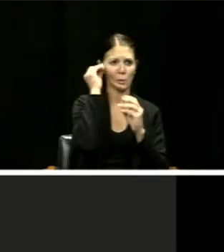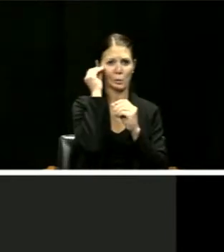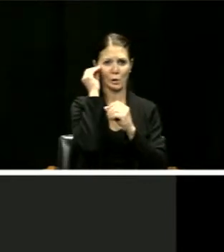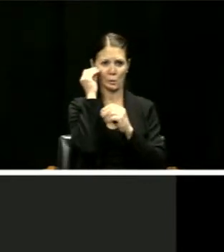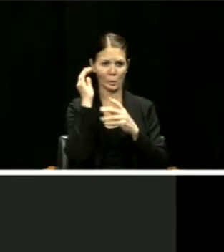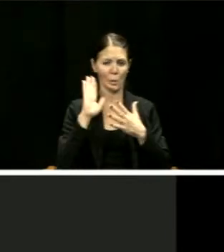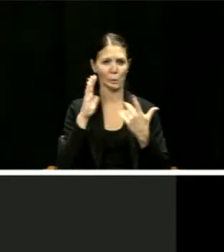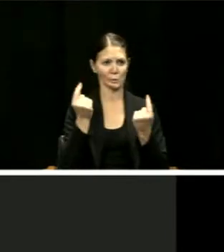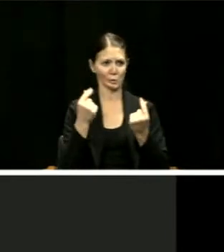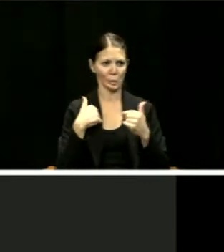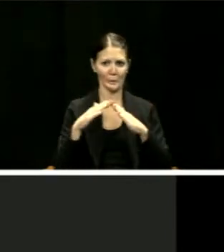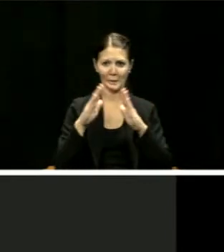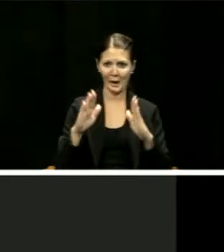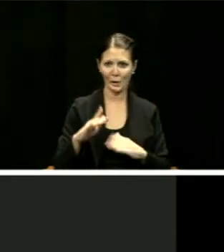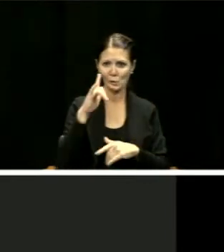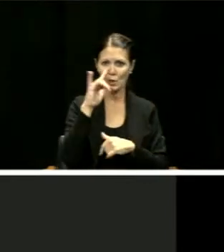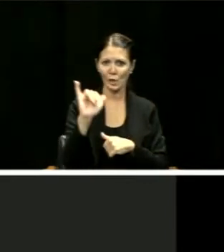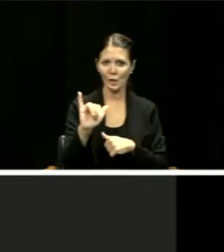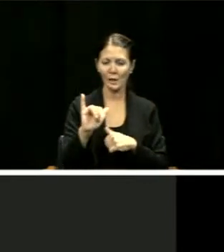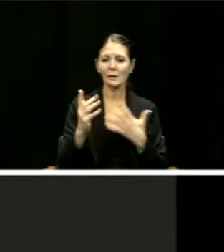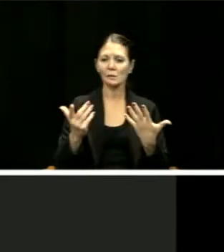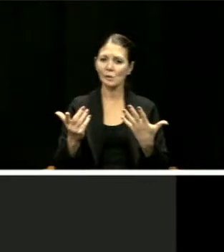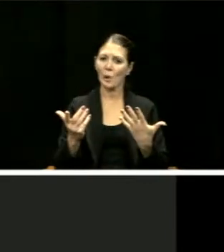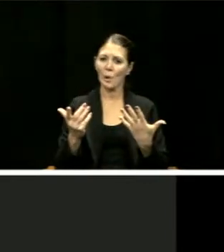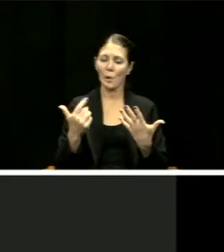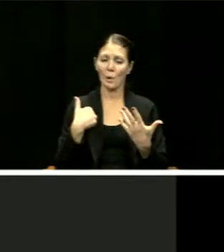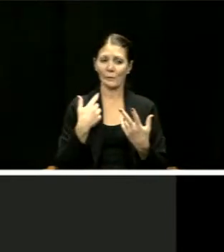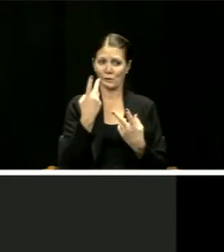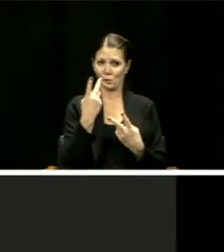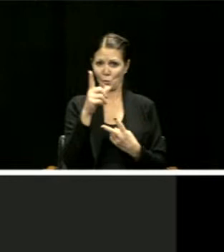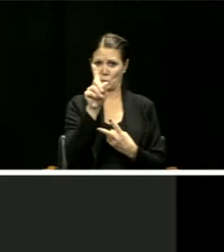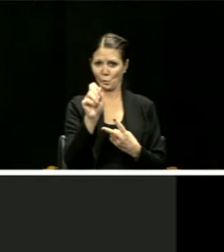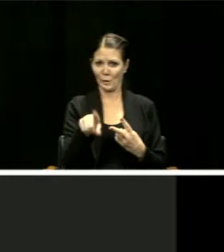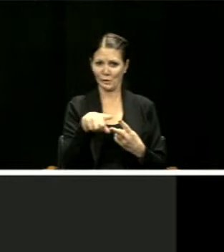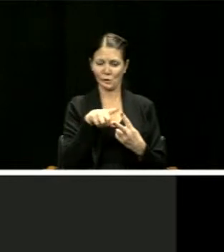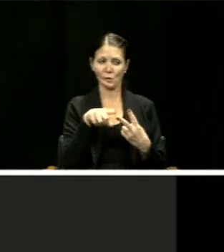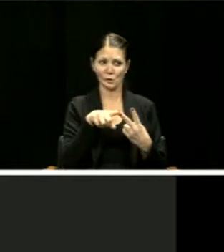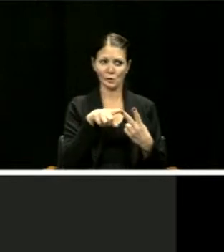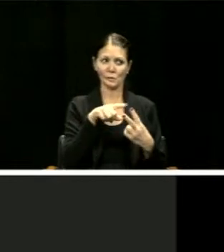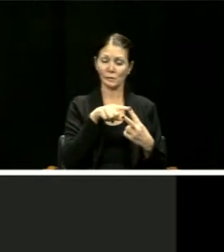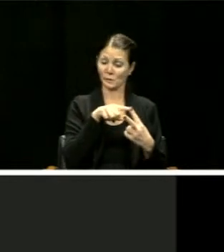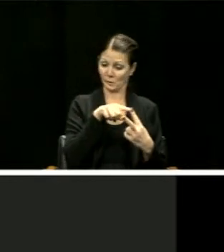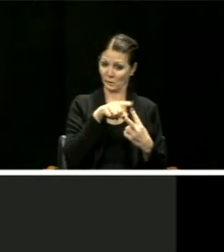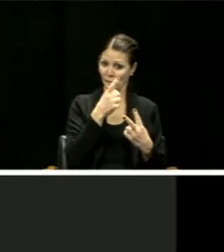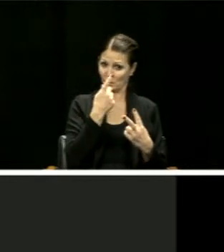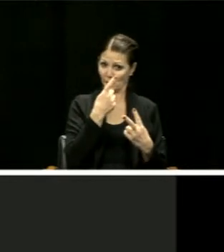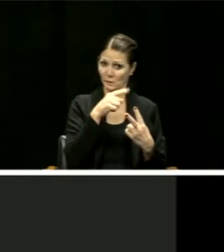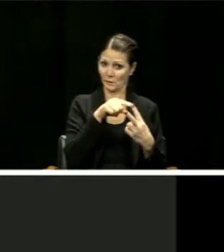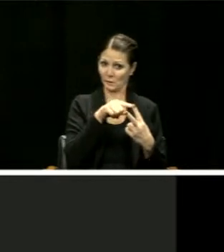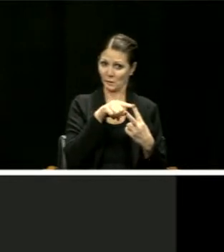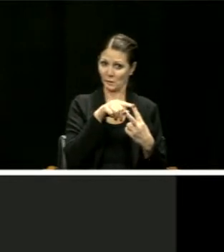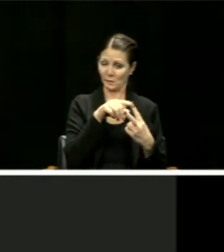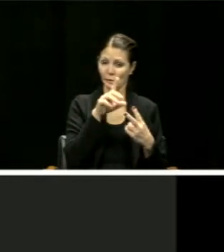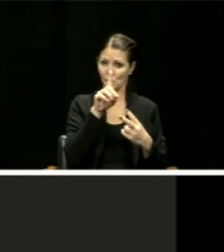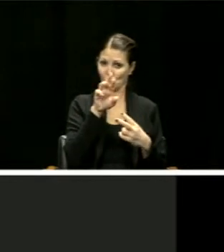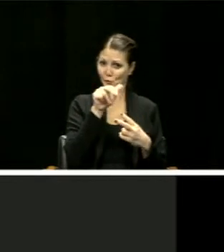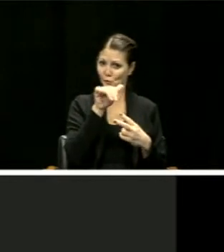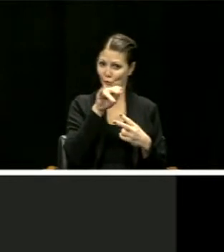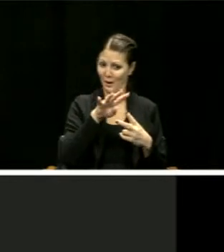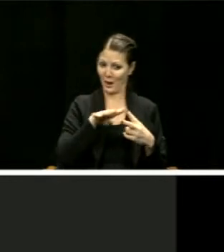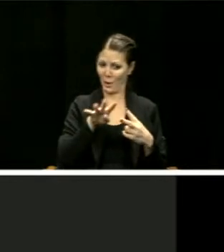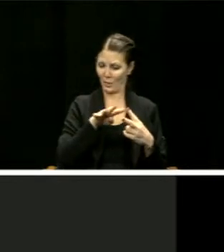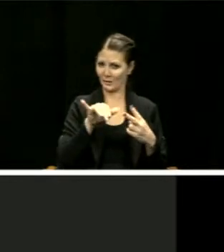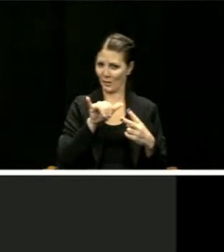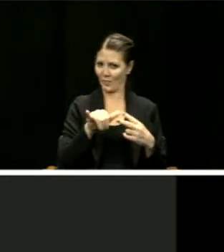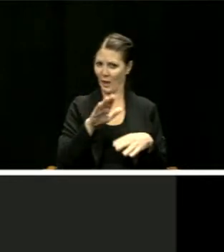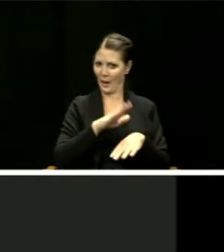house. So again, my two questions, one is regarding the 2 drainage outlets that we have on the bottom